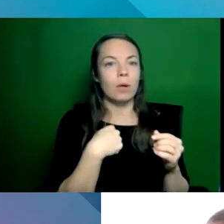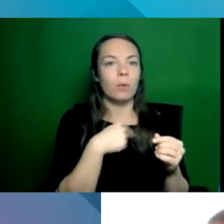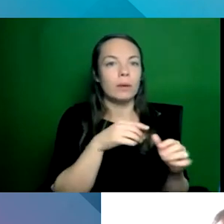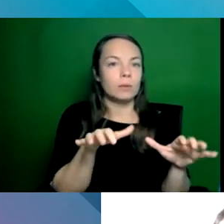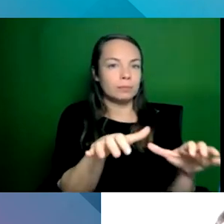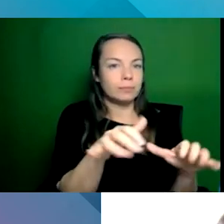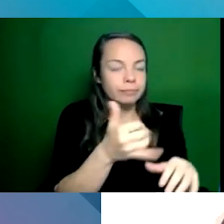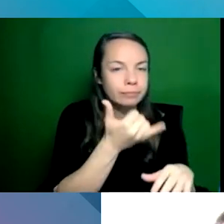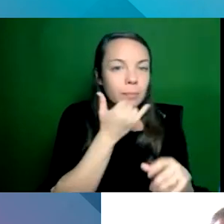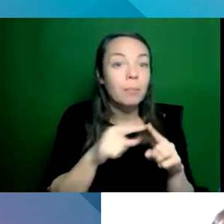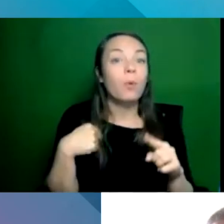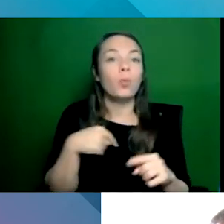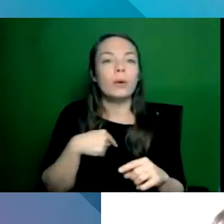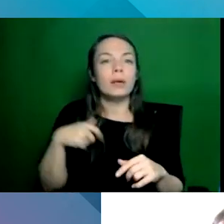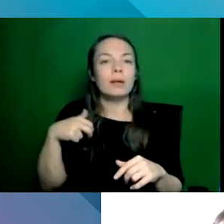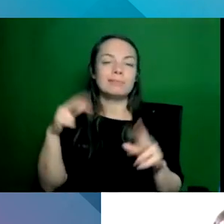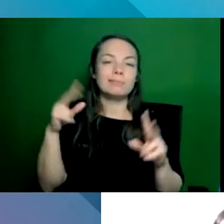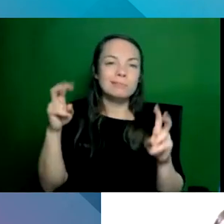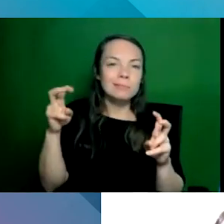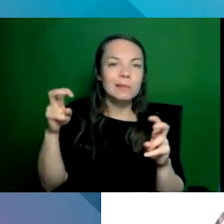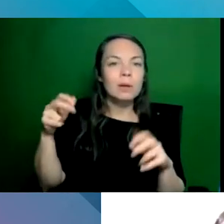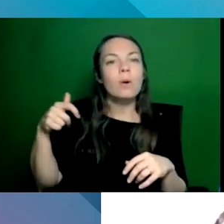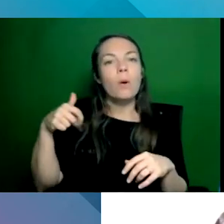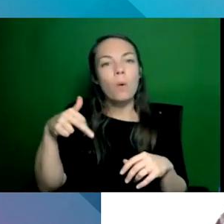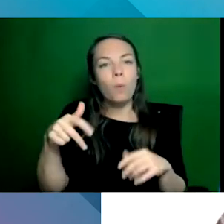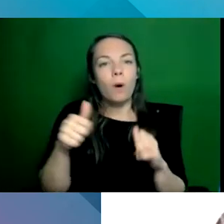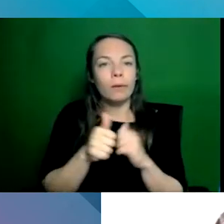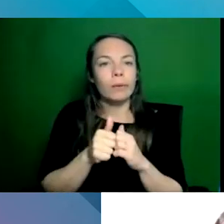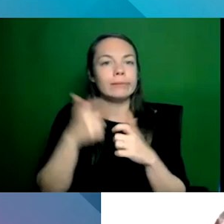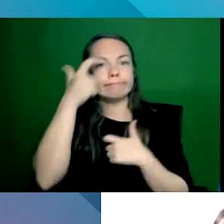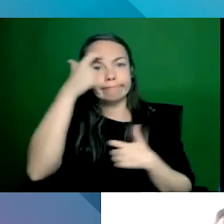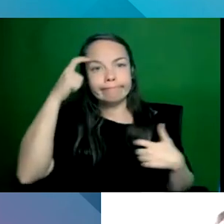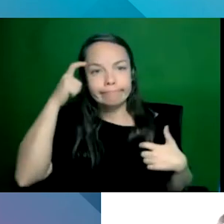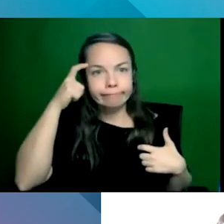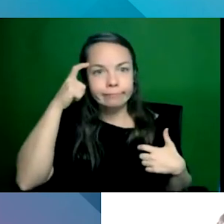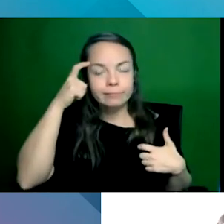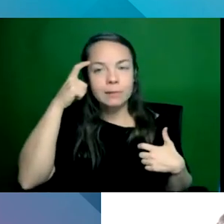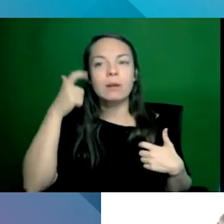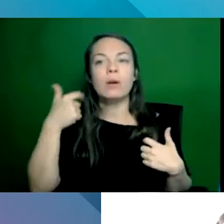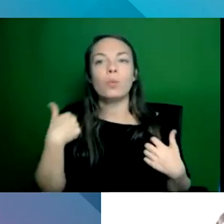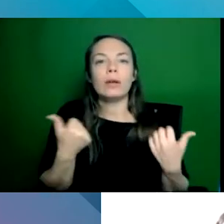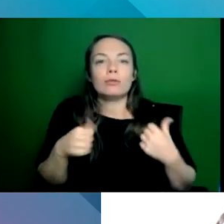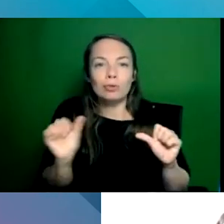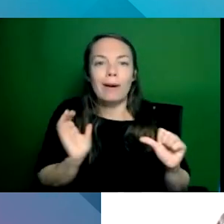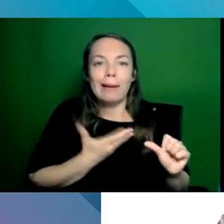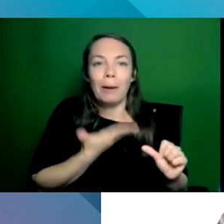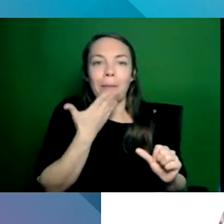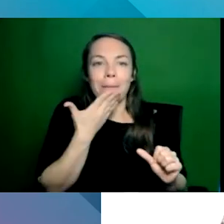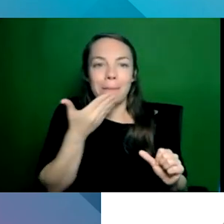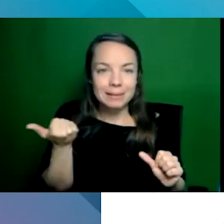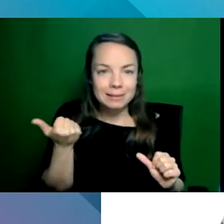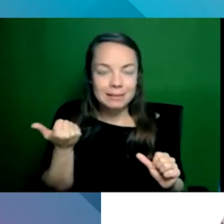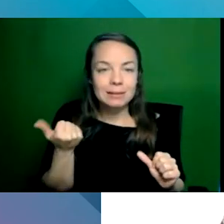walk with our jagged edges, those of us who are self-aware, right, trying our best to